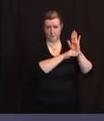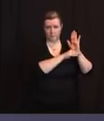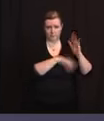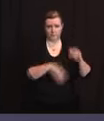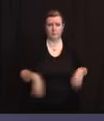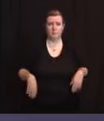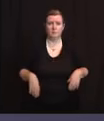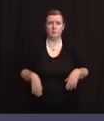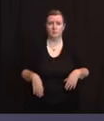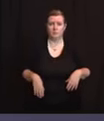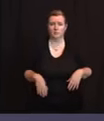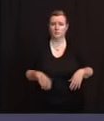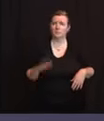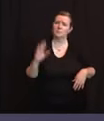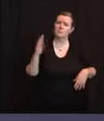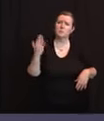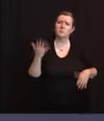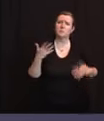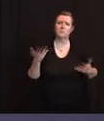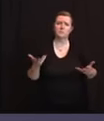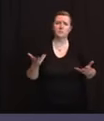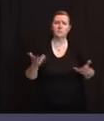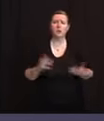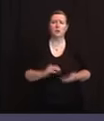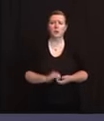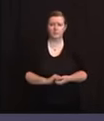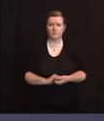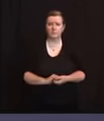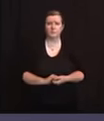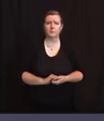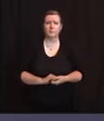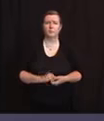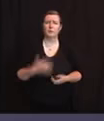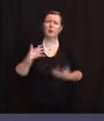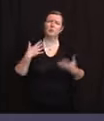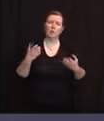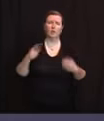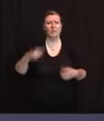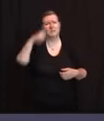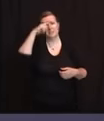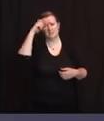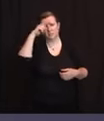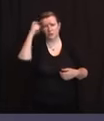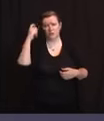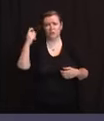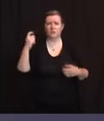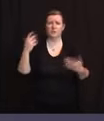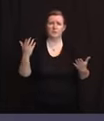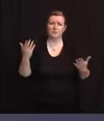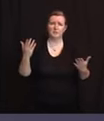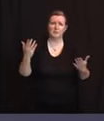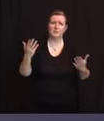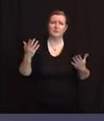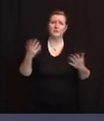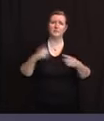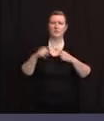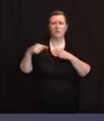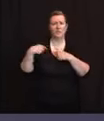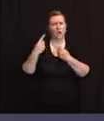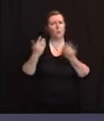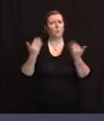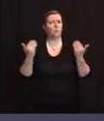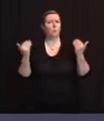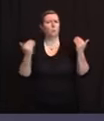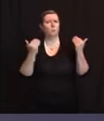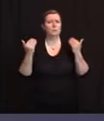be, I'm not wild about saying this because I want the summer to start as much as anybody, but it looks like it's going to be cooler than normal and some rain, and